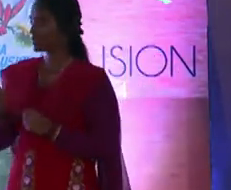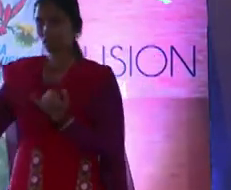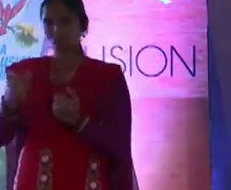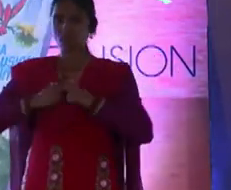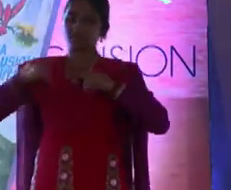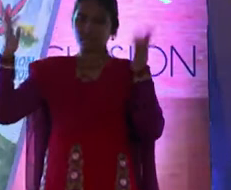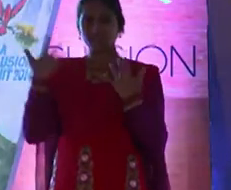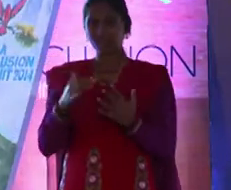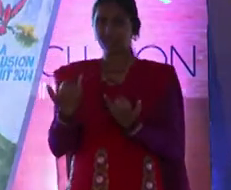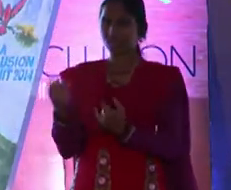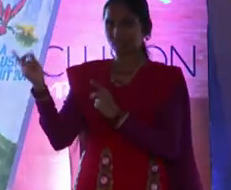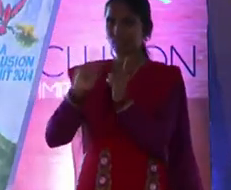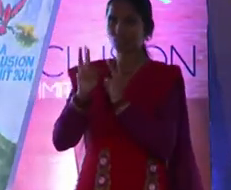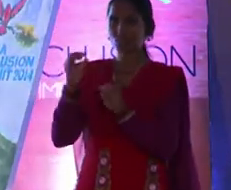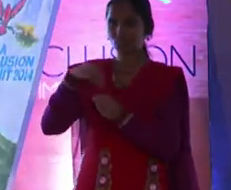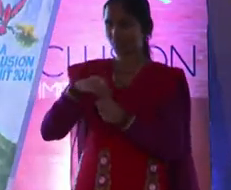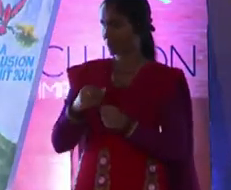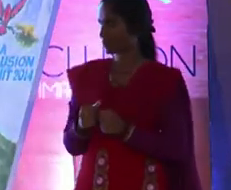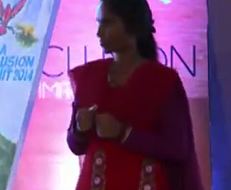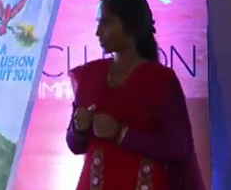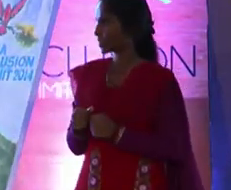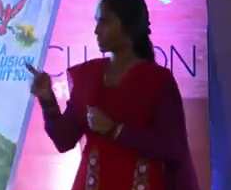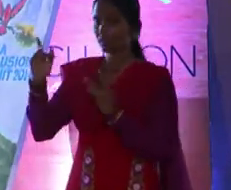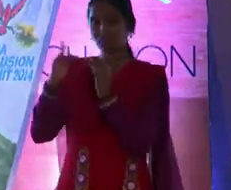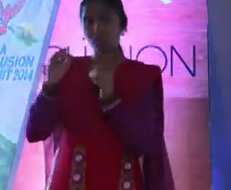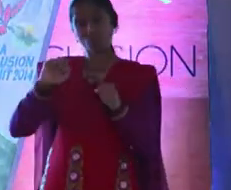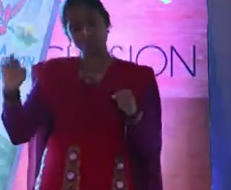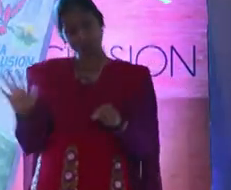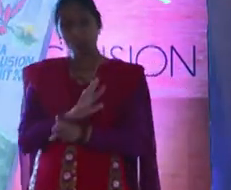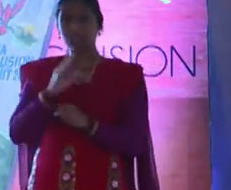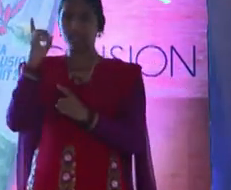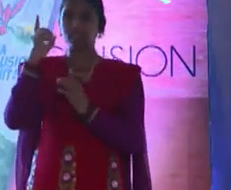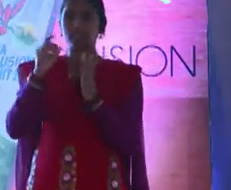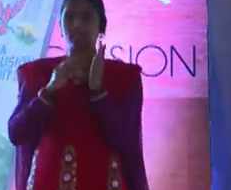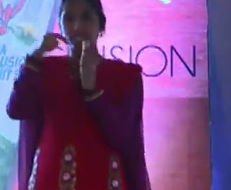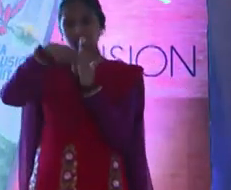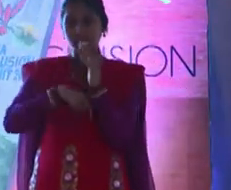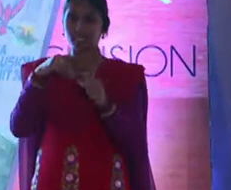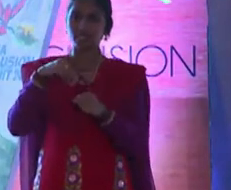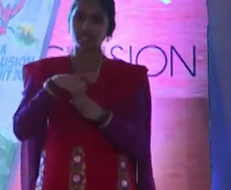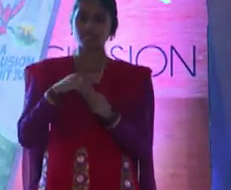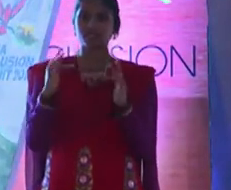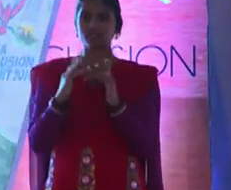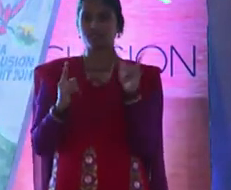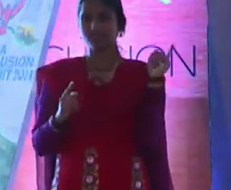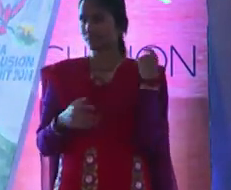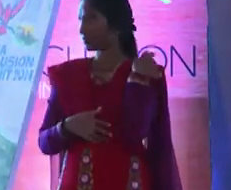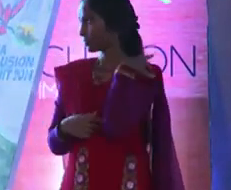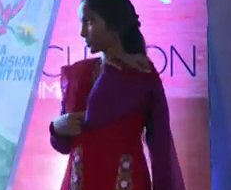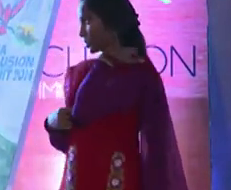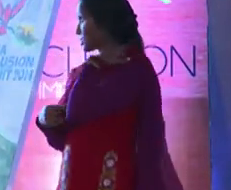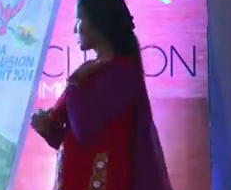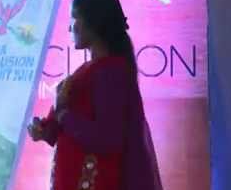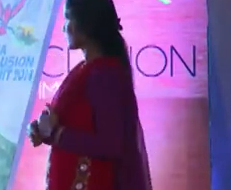just spoken to you about this. This entire DPR is on our website. This is what we will undertake to do. The Universal